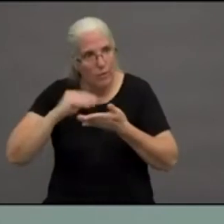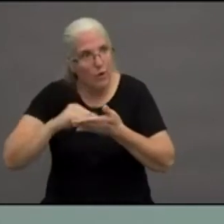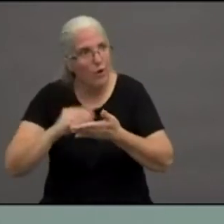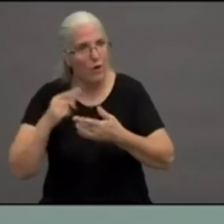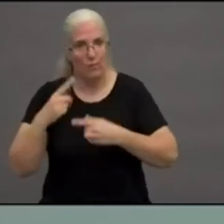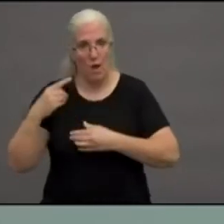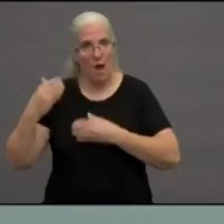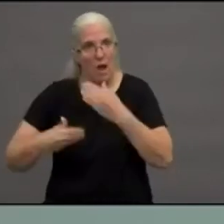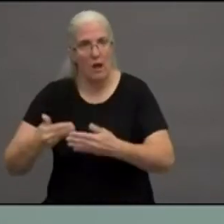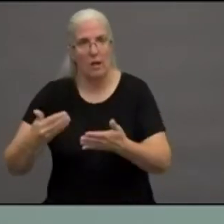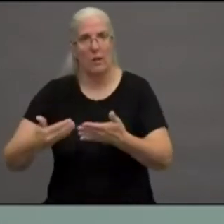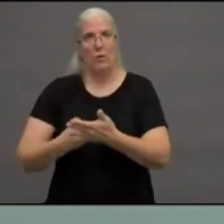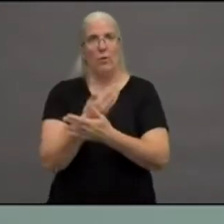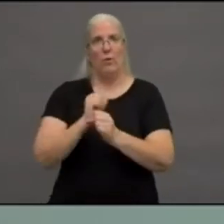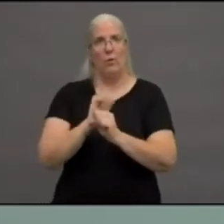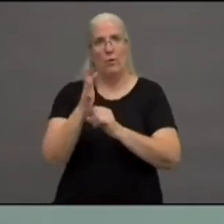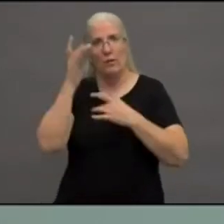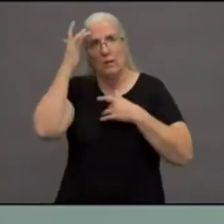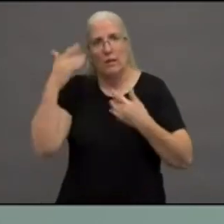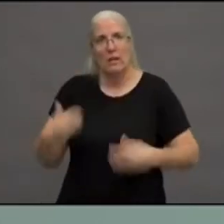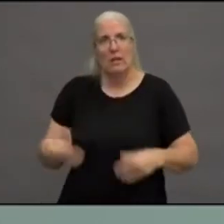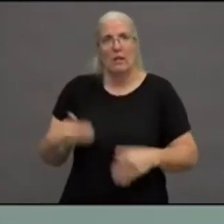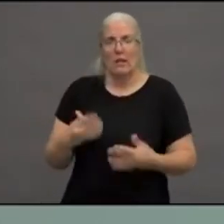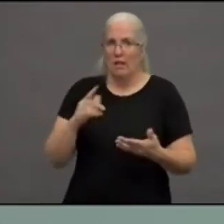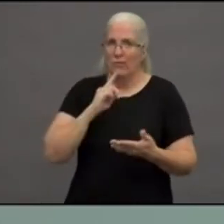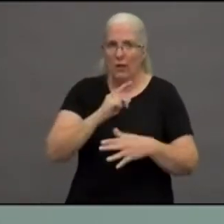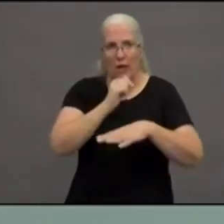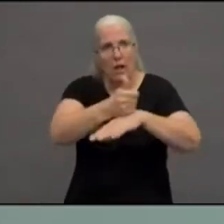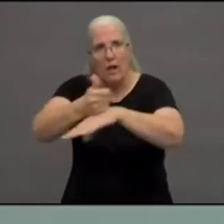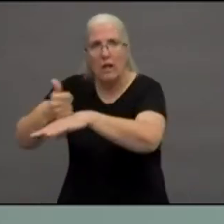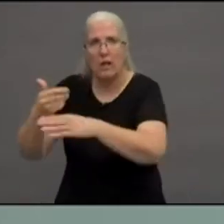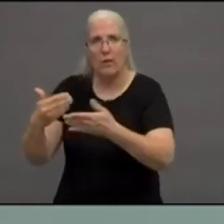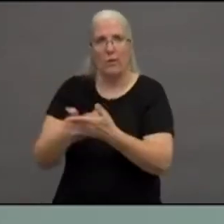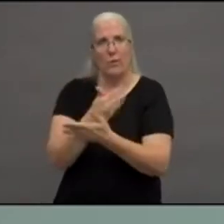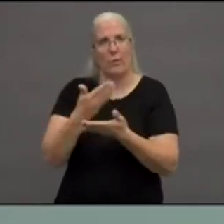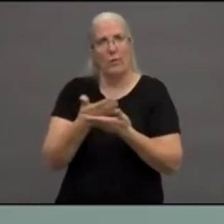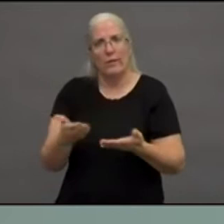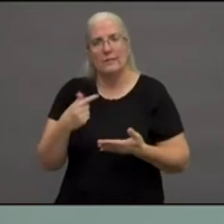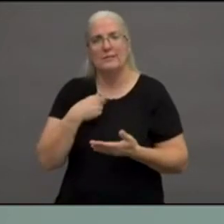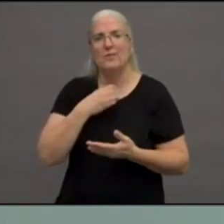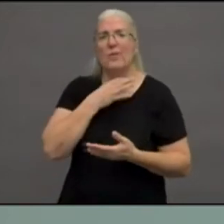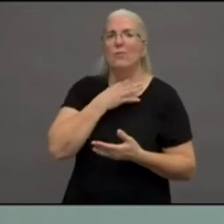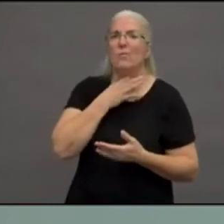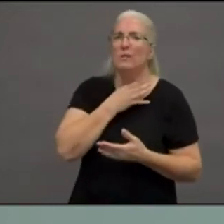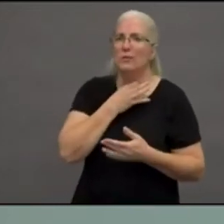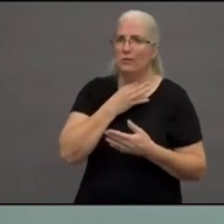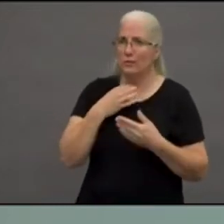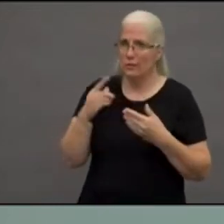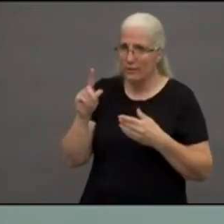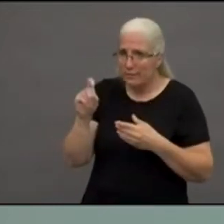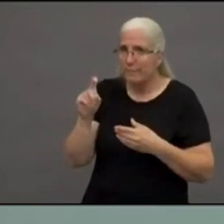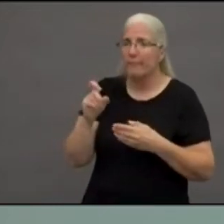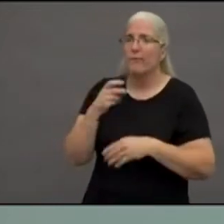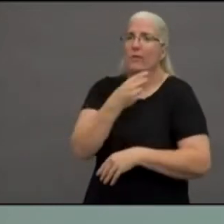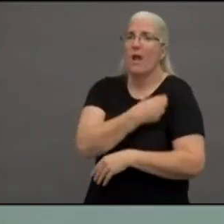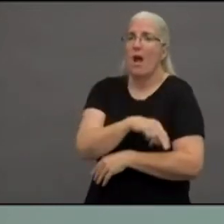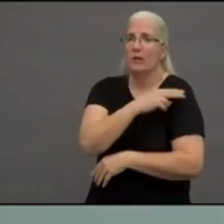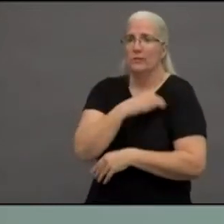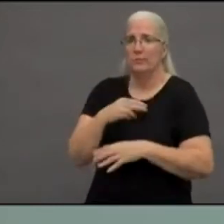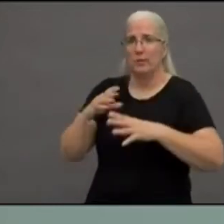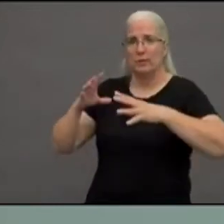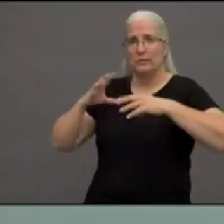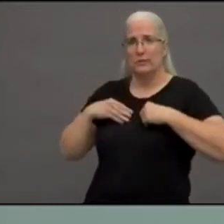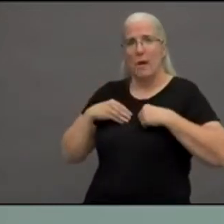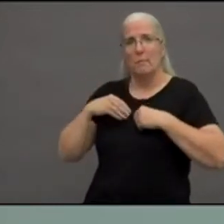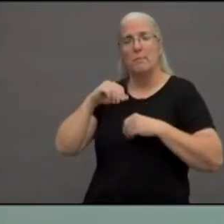really appreciate that. And in general, does a hospital accept transference from other locations, other counties? Can you explain